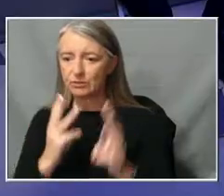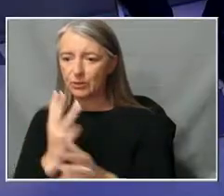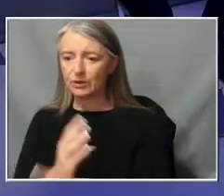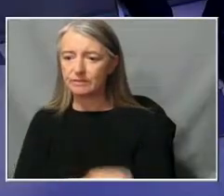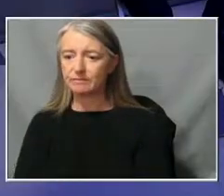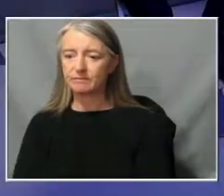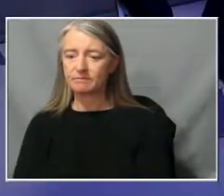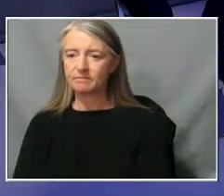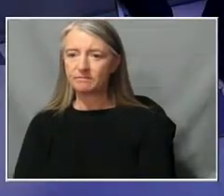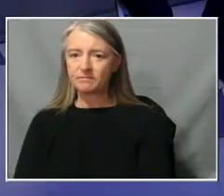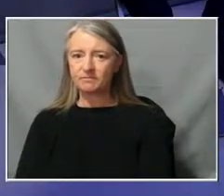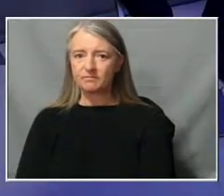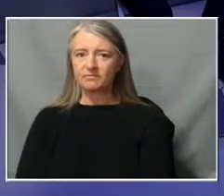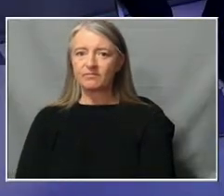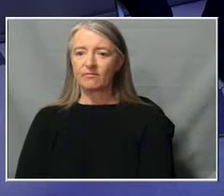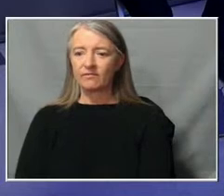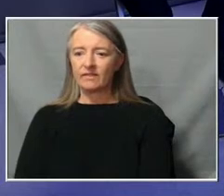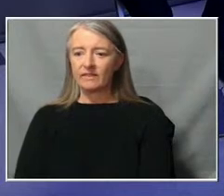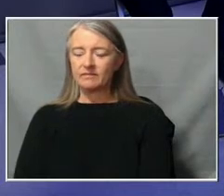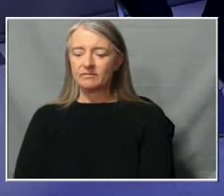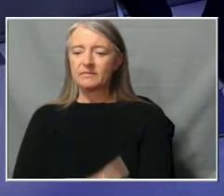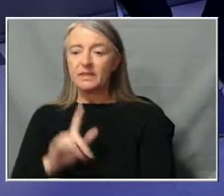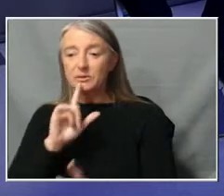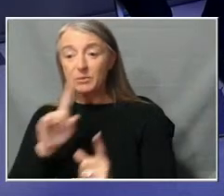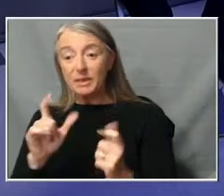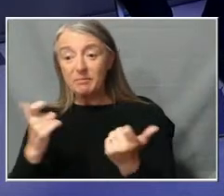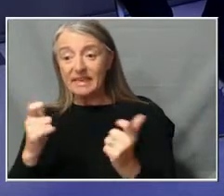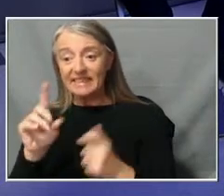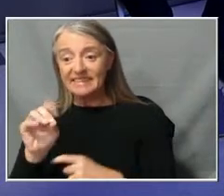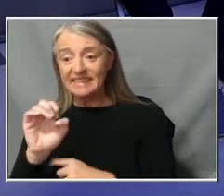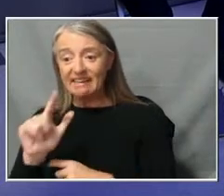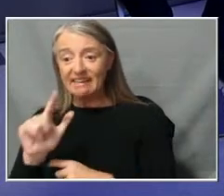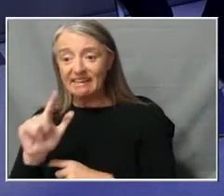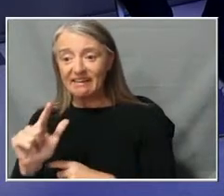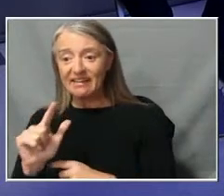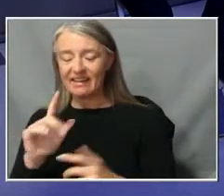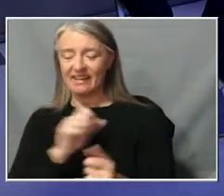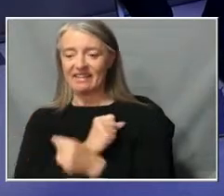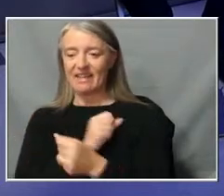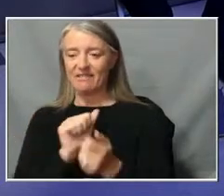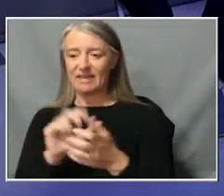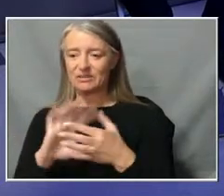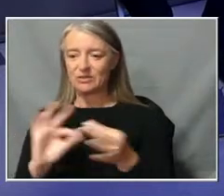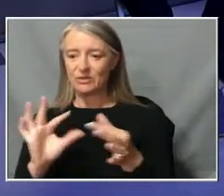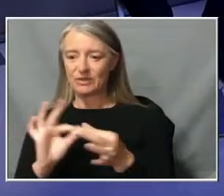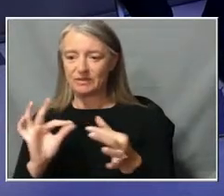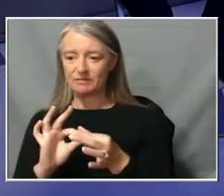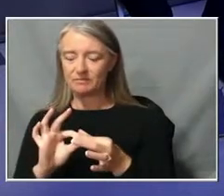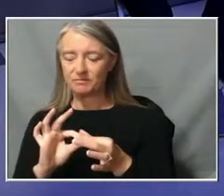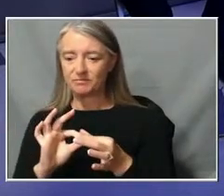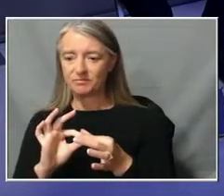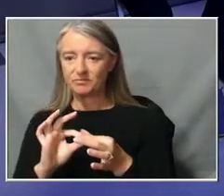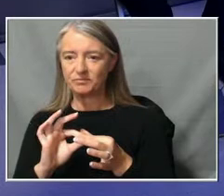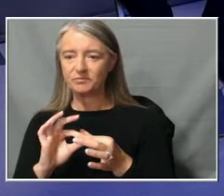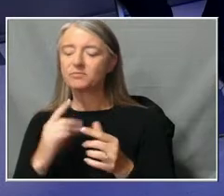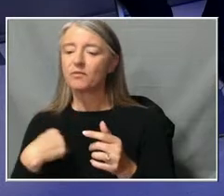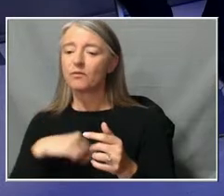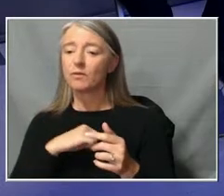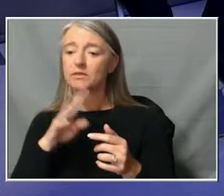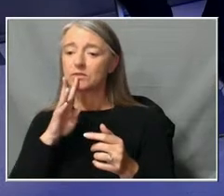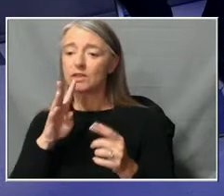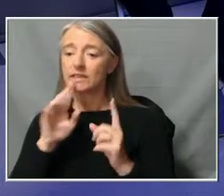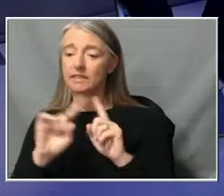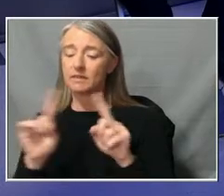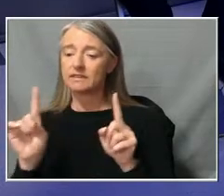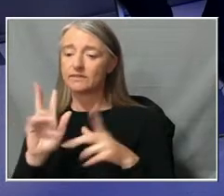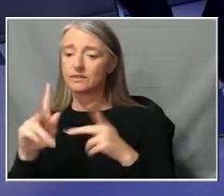that's a pretty big deal. So I love that story. And Dr. Holzbrein, you're up next, because we've been talking about different